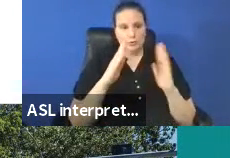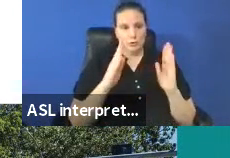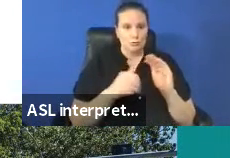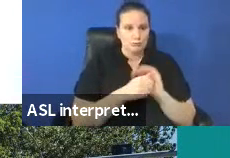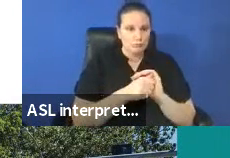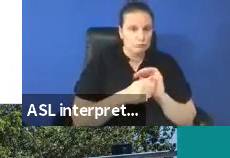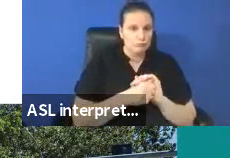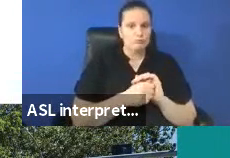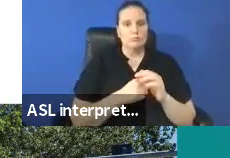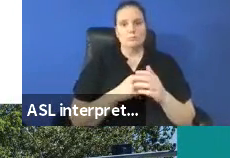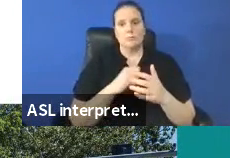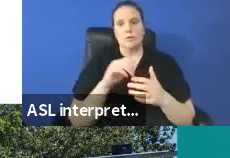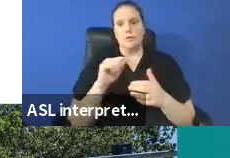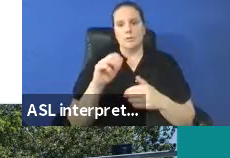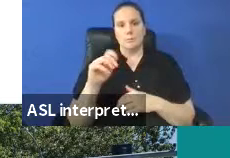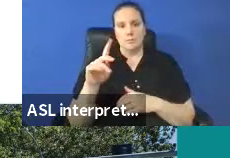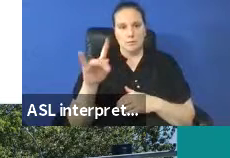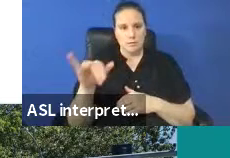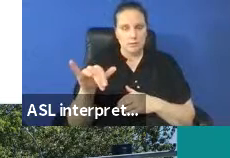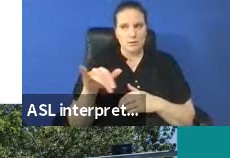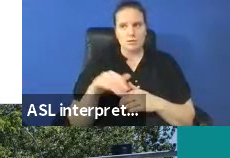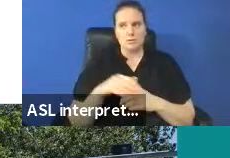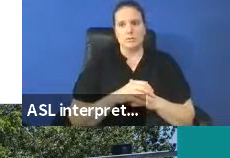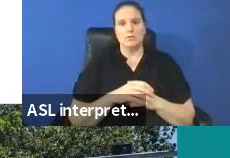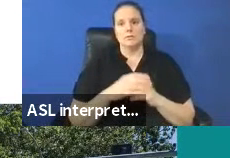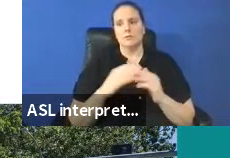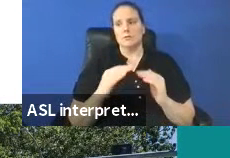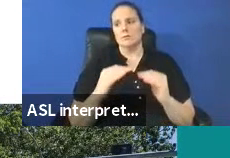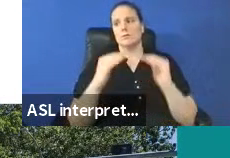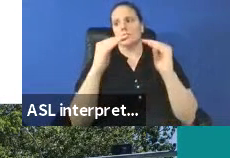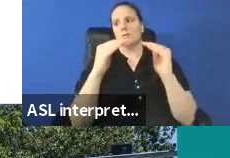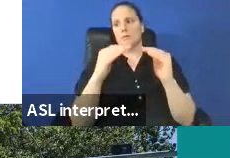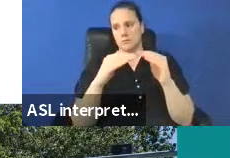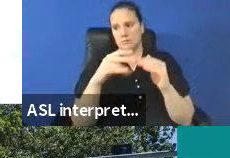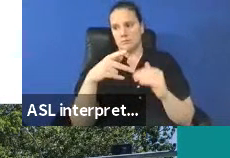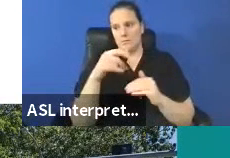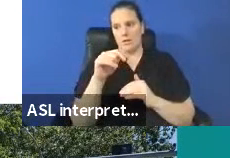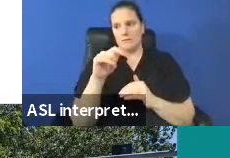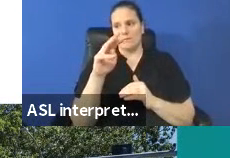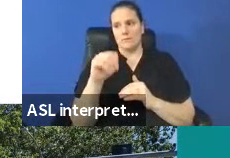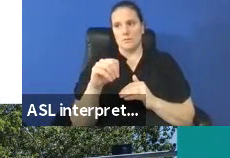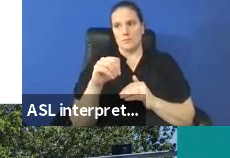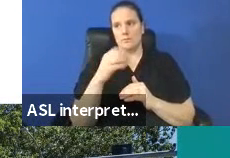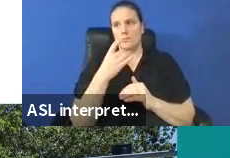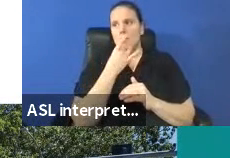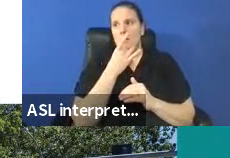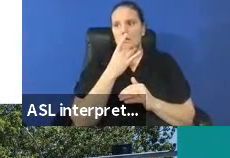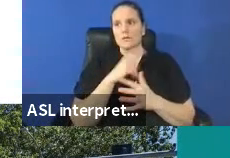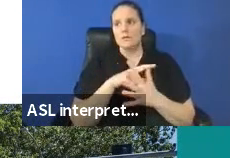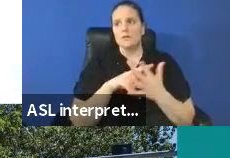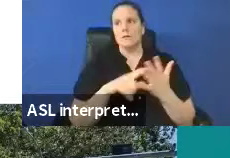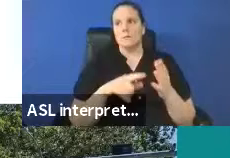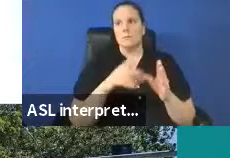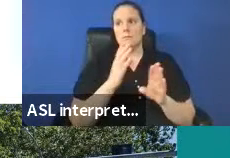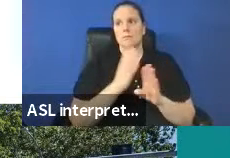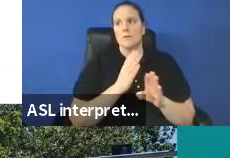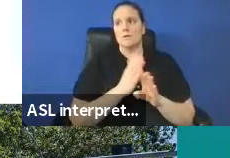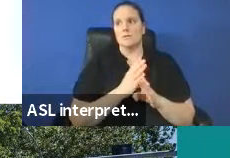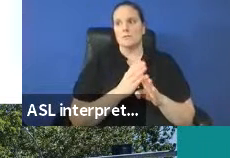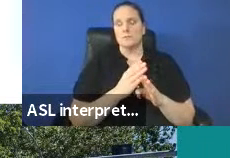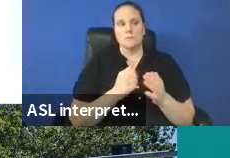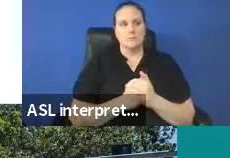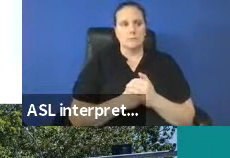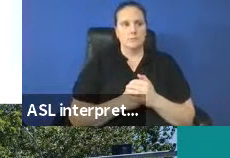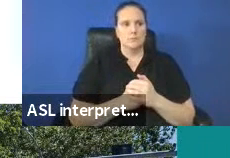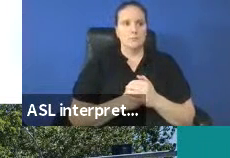amenities, raised platform for near level boarding and alighting. Alighting just means getting off the bus. And what that does